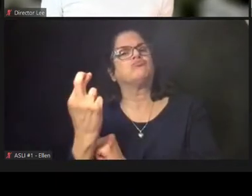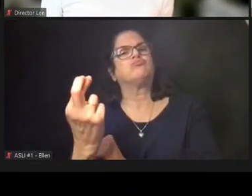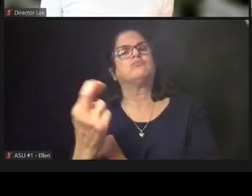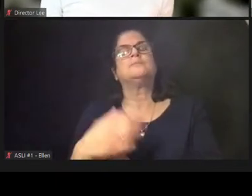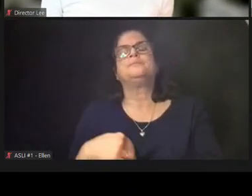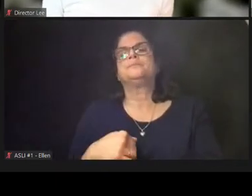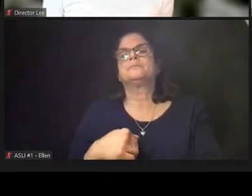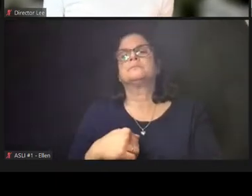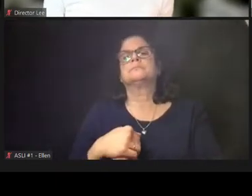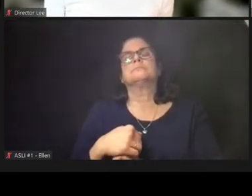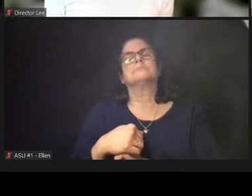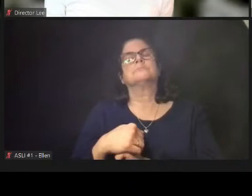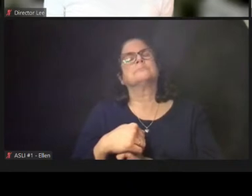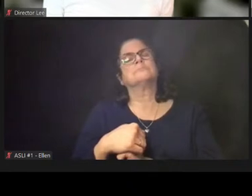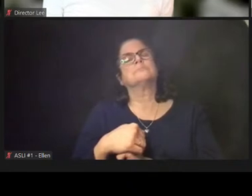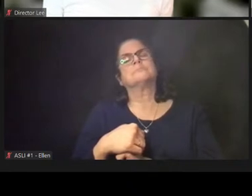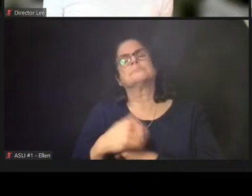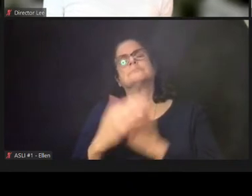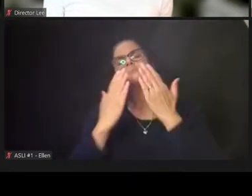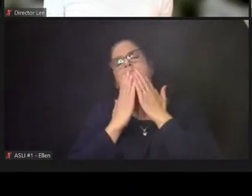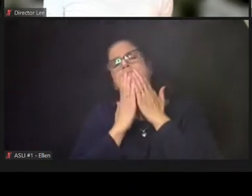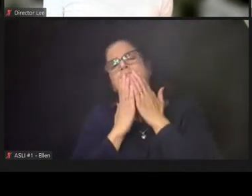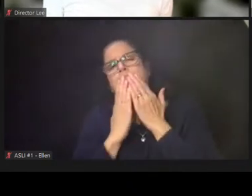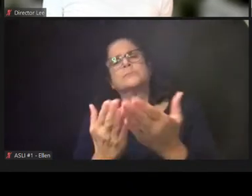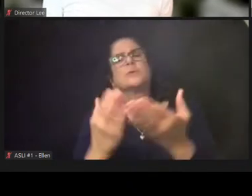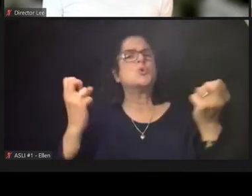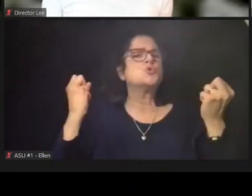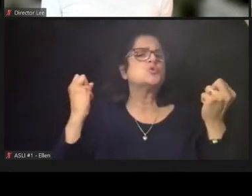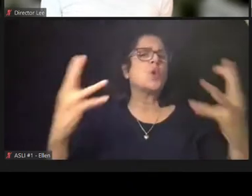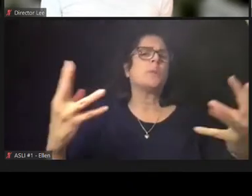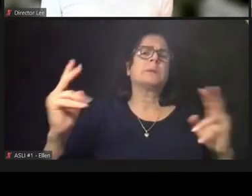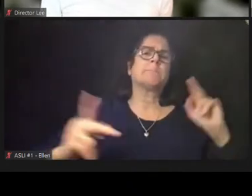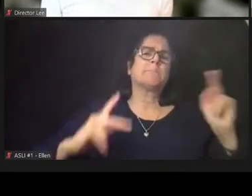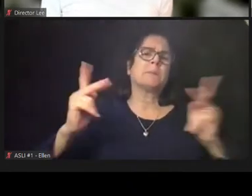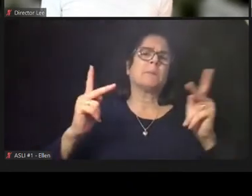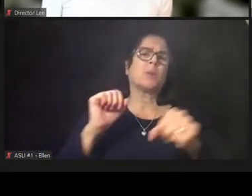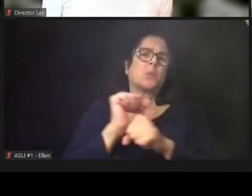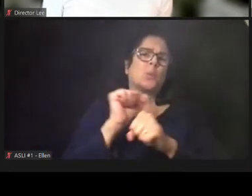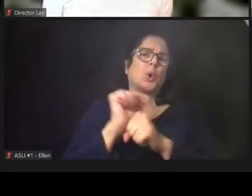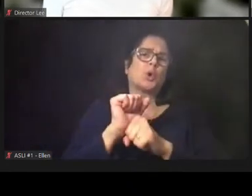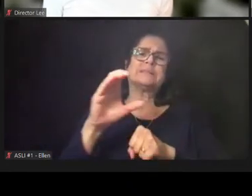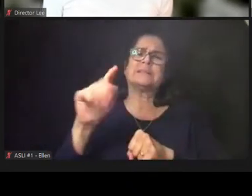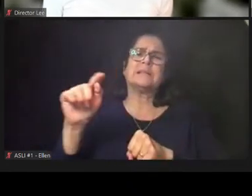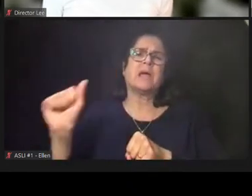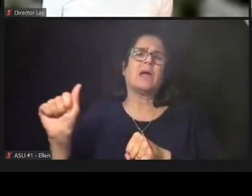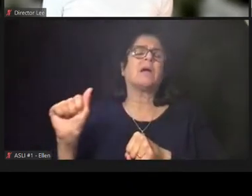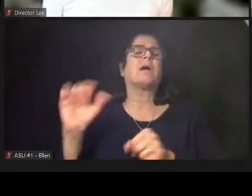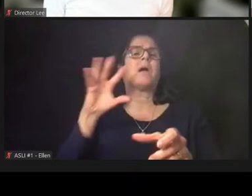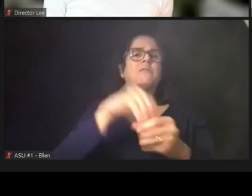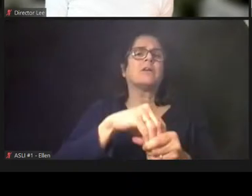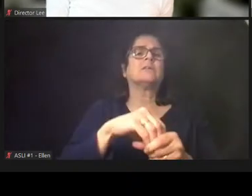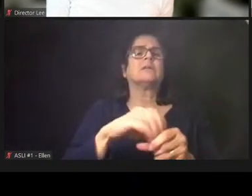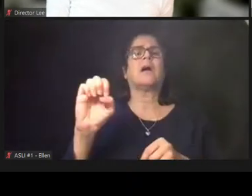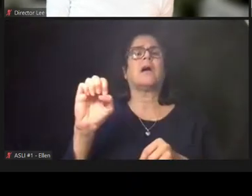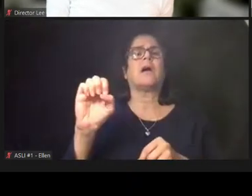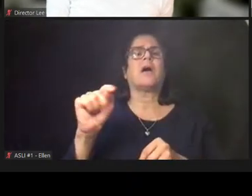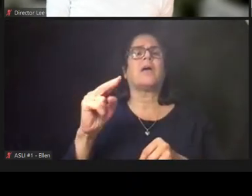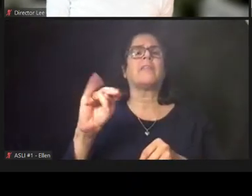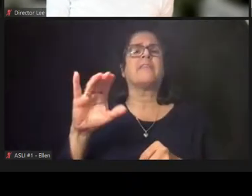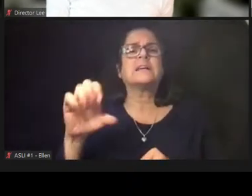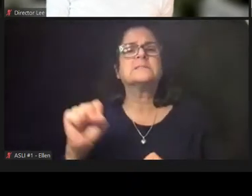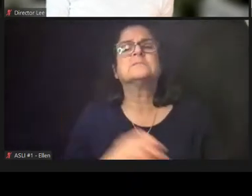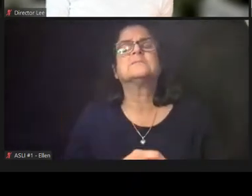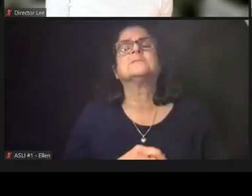I can't even begin to thank the hundreds of people that I've worked with here in this organization. By being involved in ethics, I got to know everybody in the garages